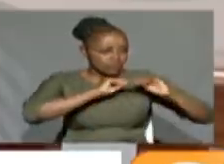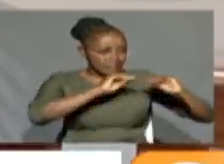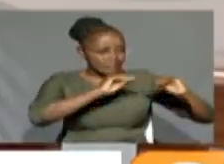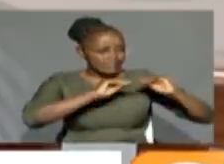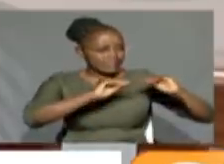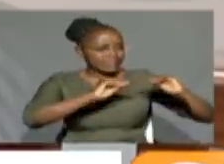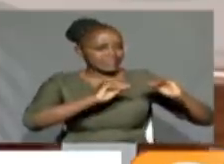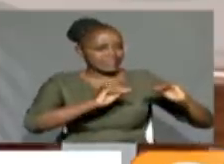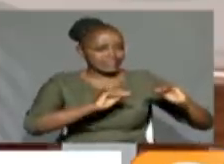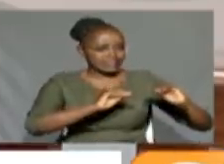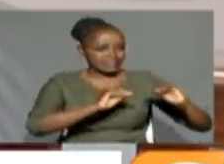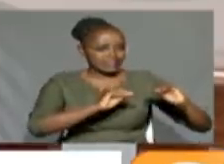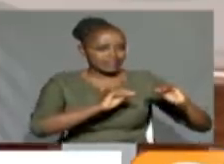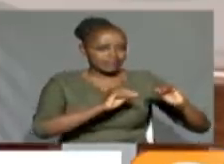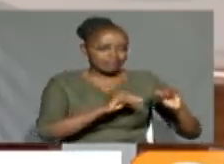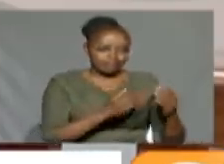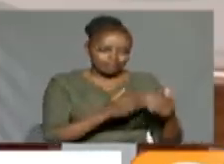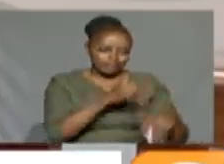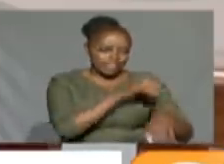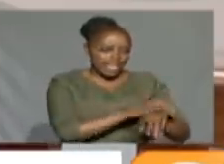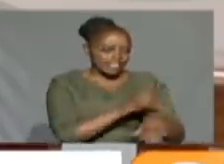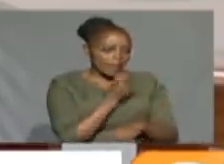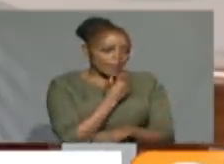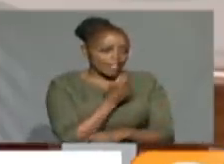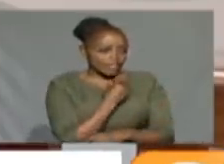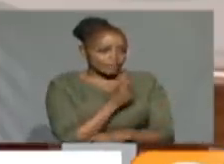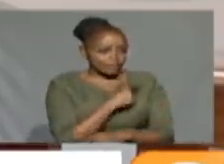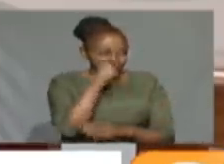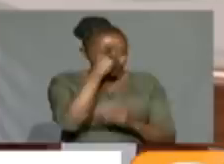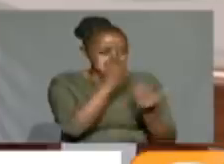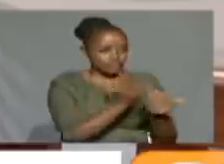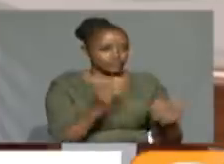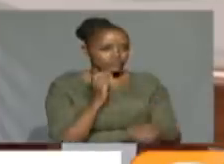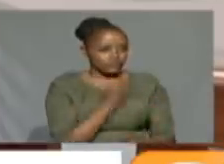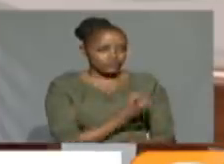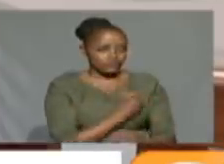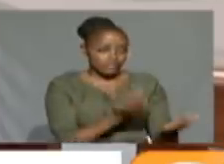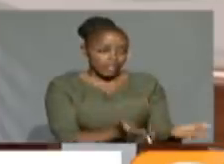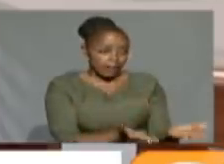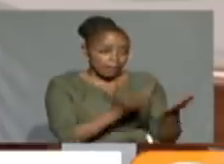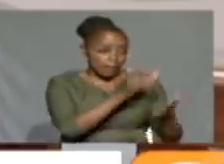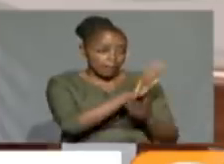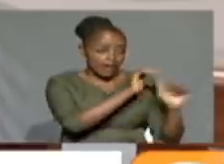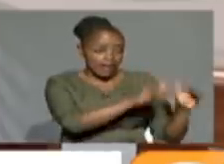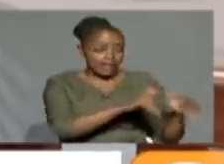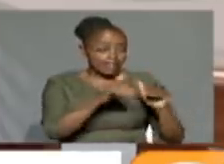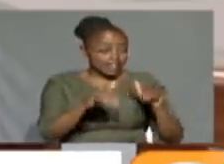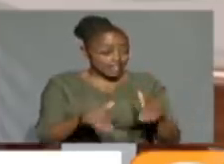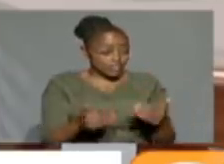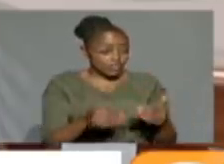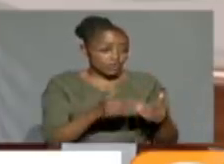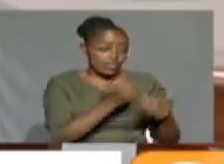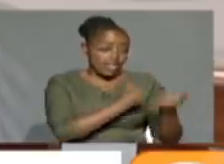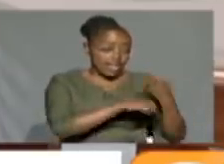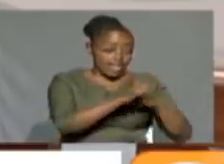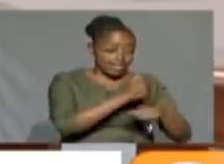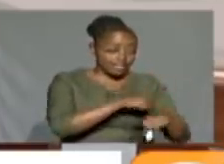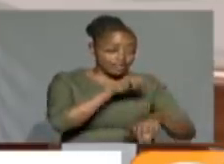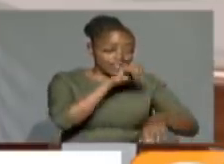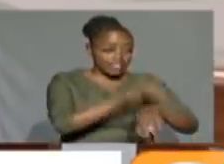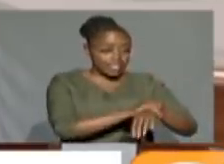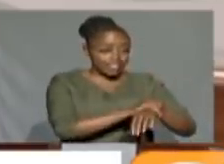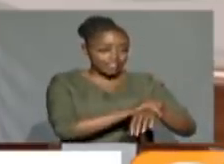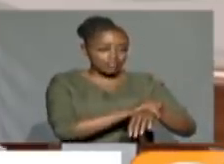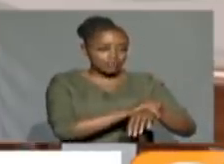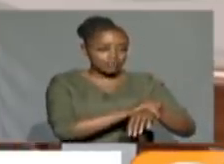children, get medical treatment for her children, improve her agricultural practices, acquire